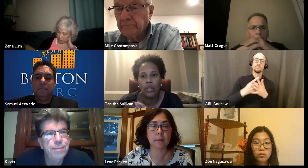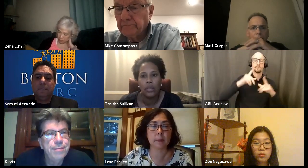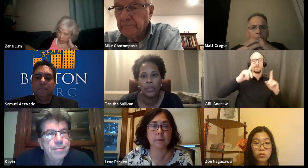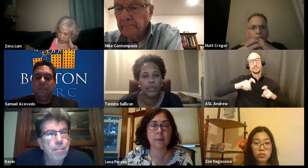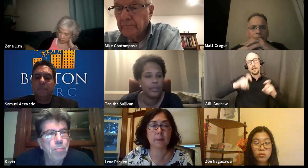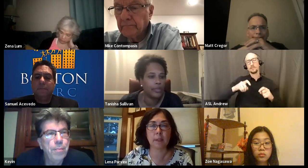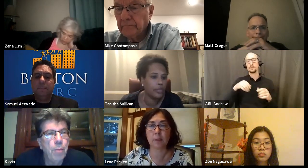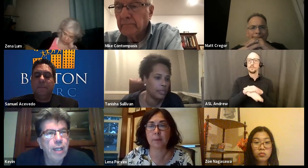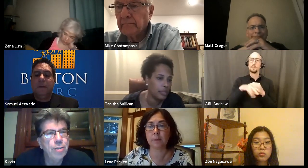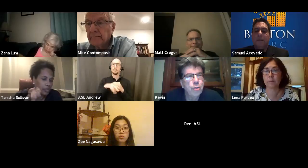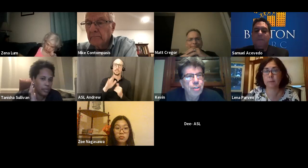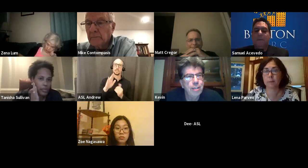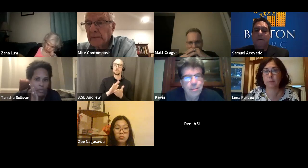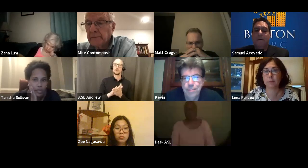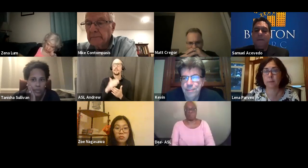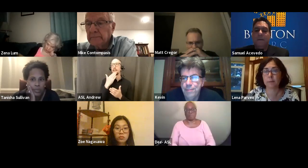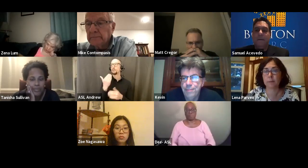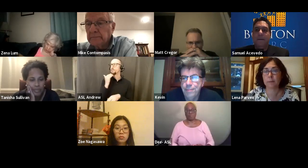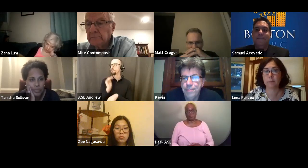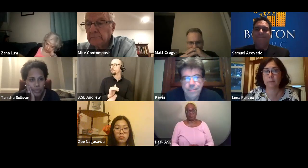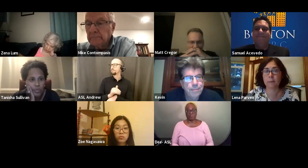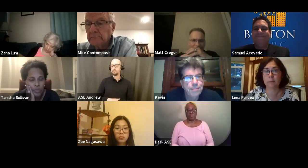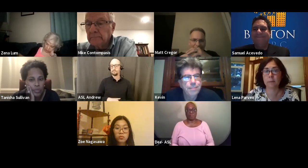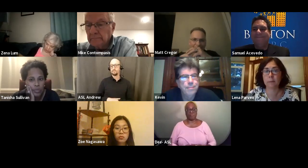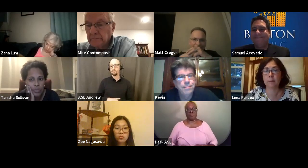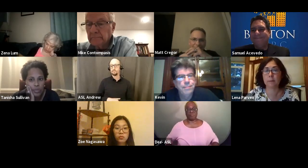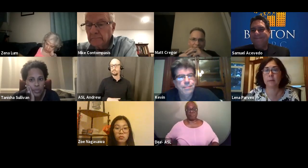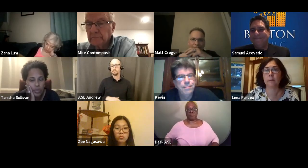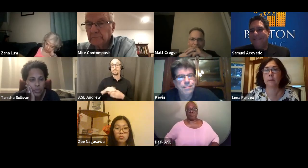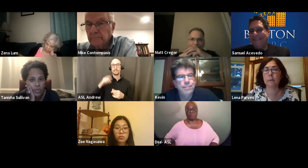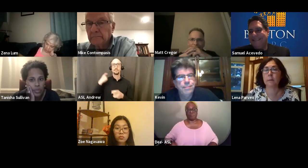schools. Thank you. Buenas noches.